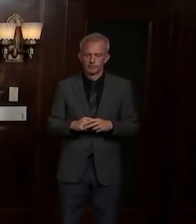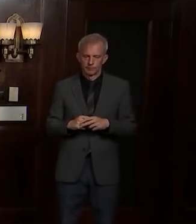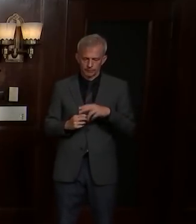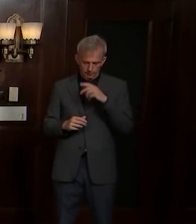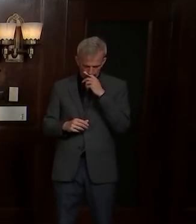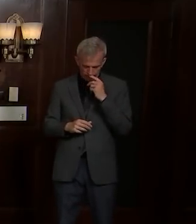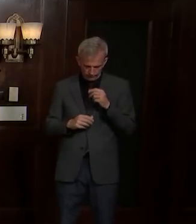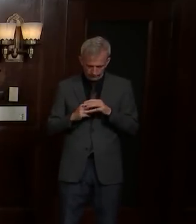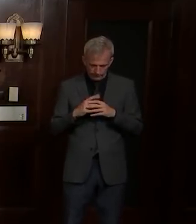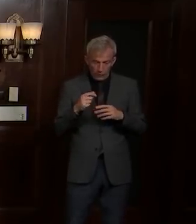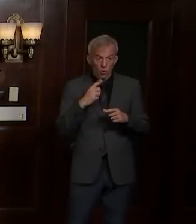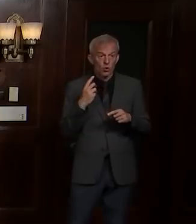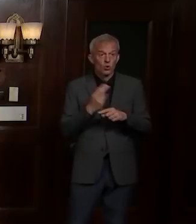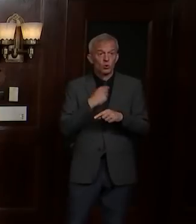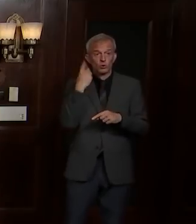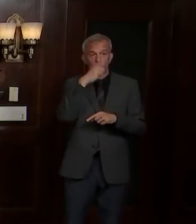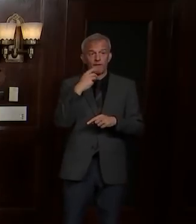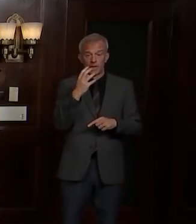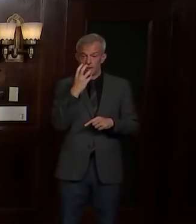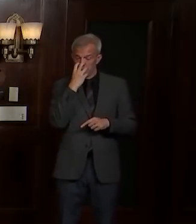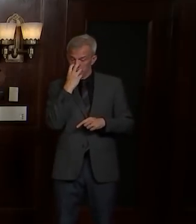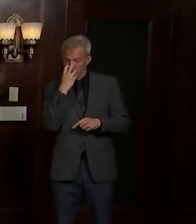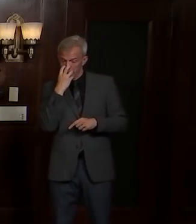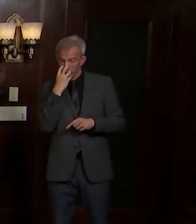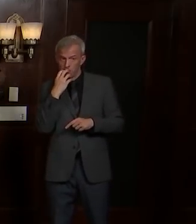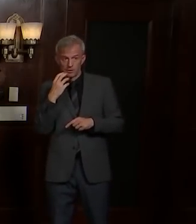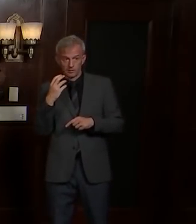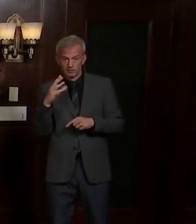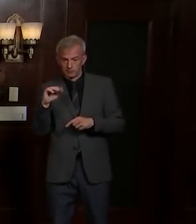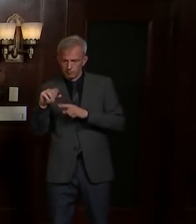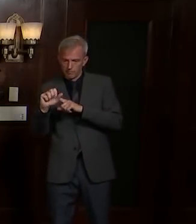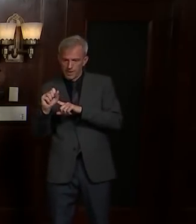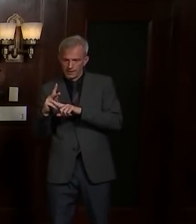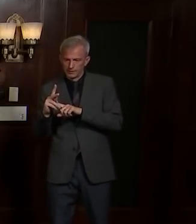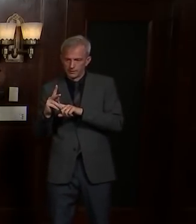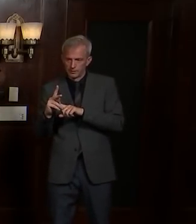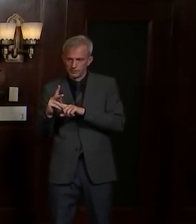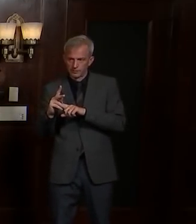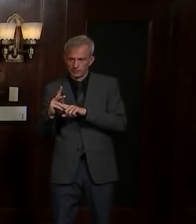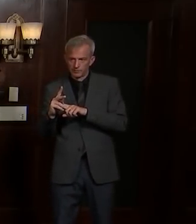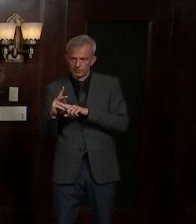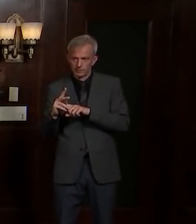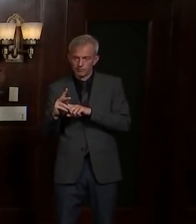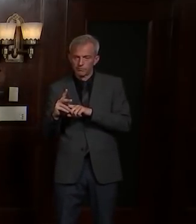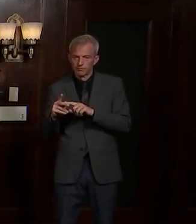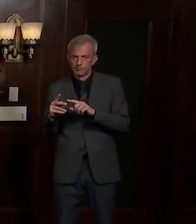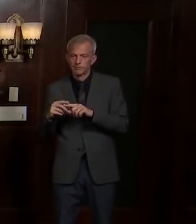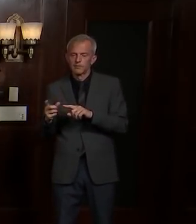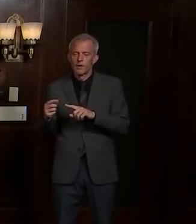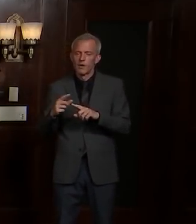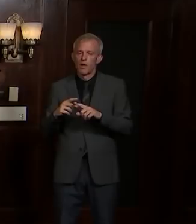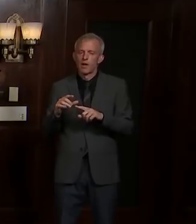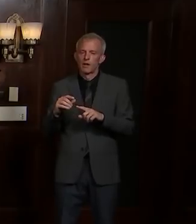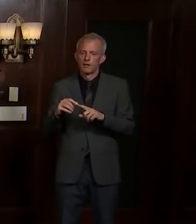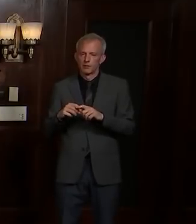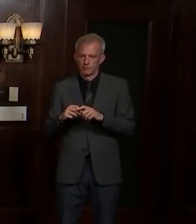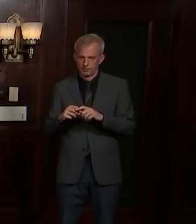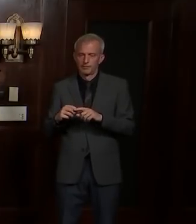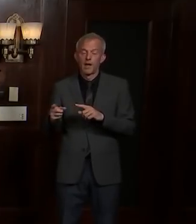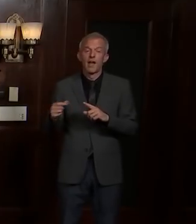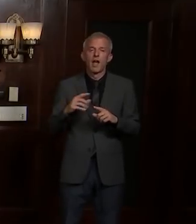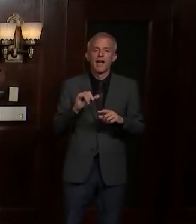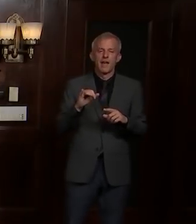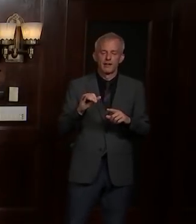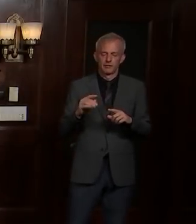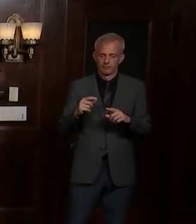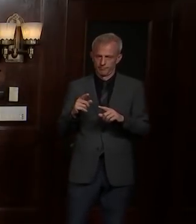mask when you're out and about, particularly if you're going into public spaces where you might run into other people, is a good idea